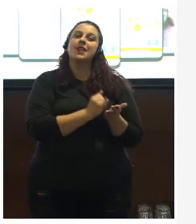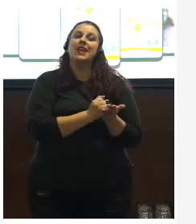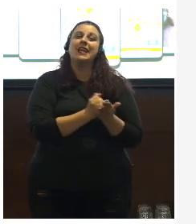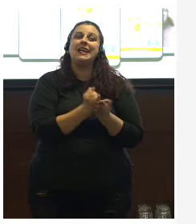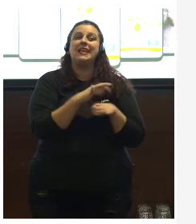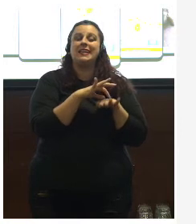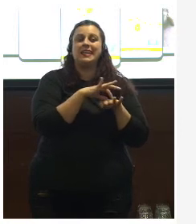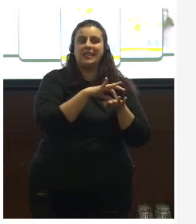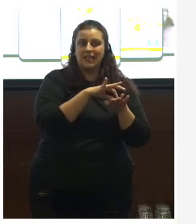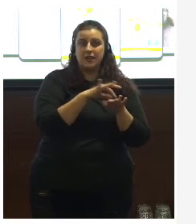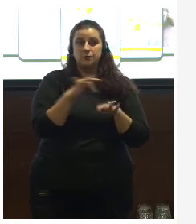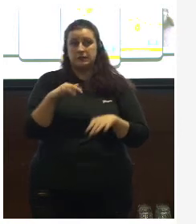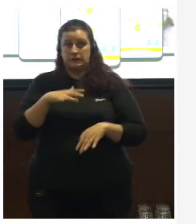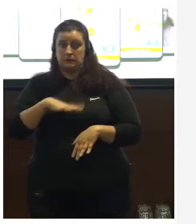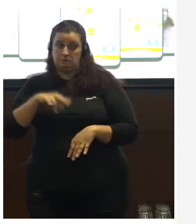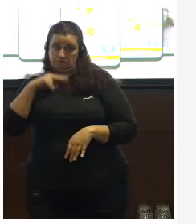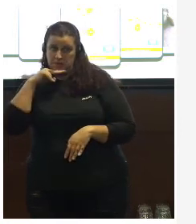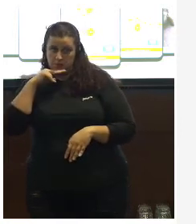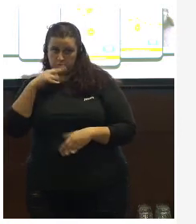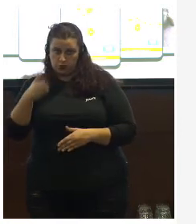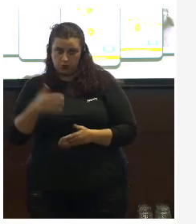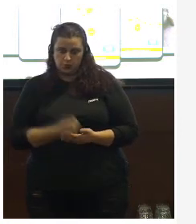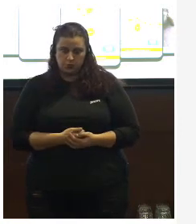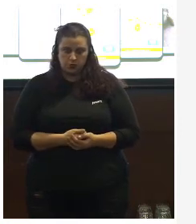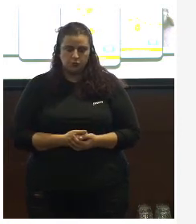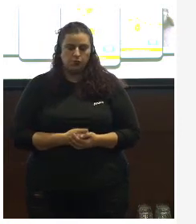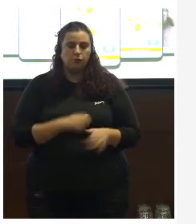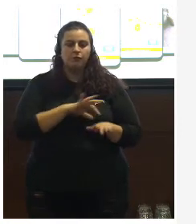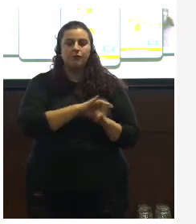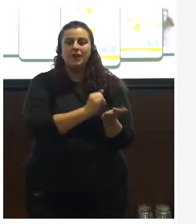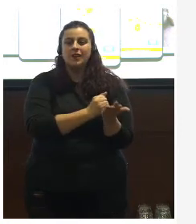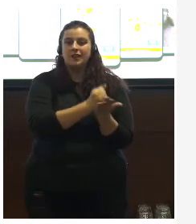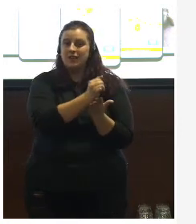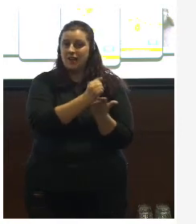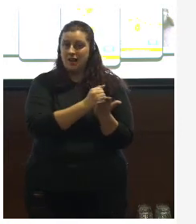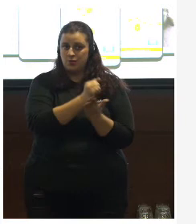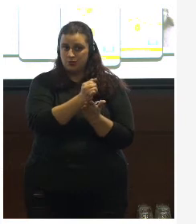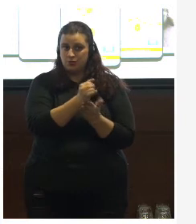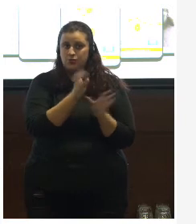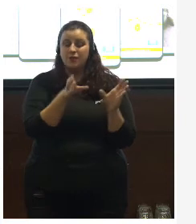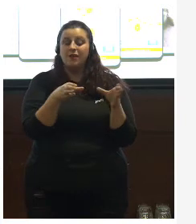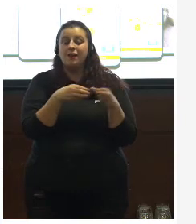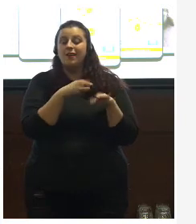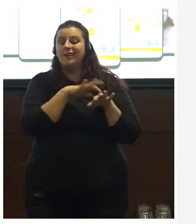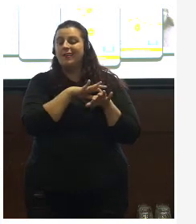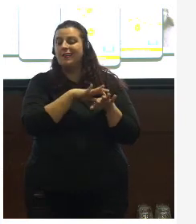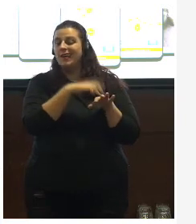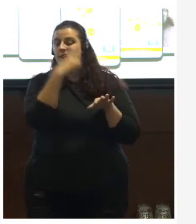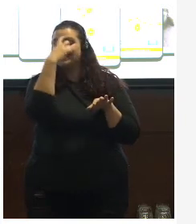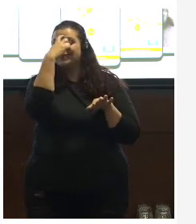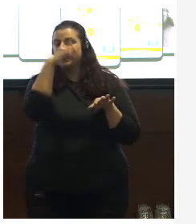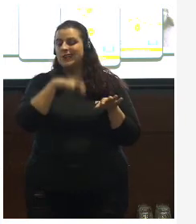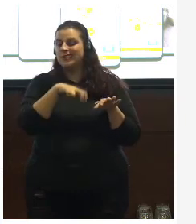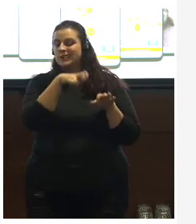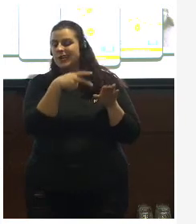before. The guides that we work with need to know how to go. They need to know where to avoid the steps. Like I said, if there are roadblocks, where are